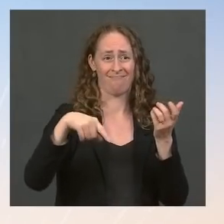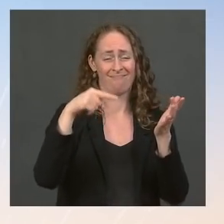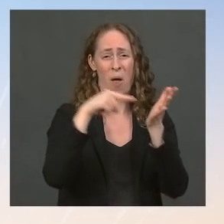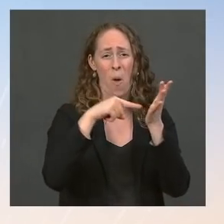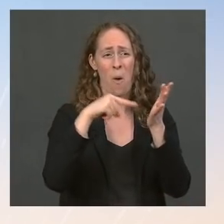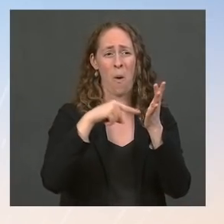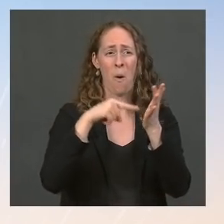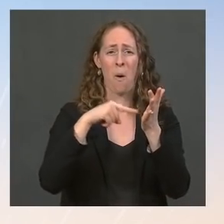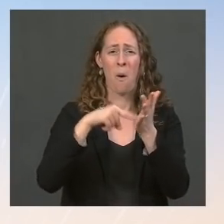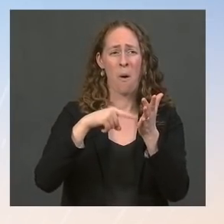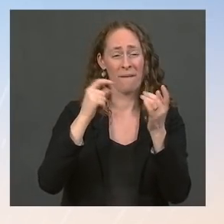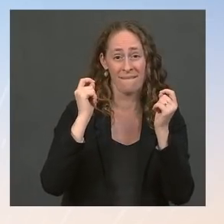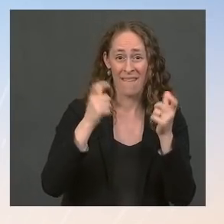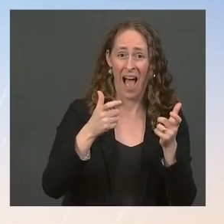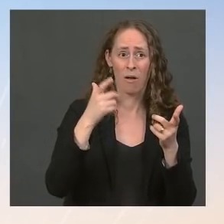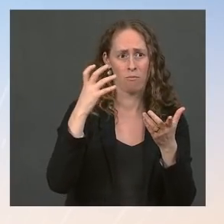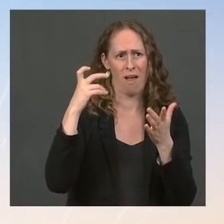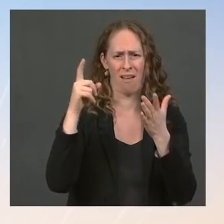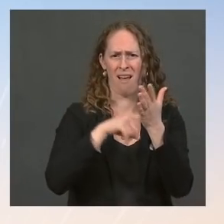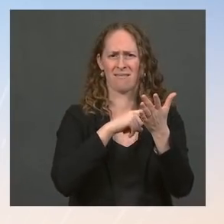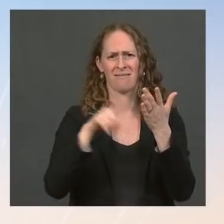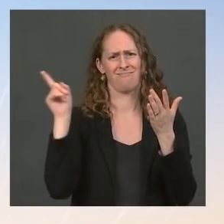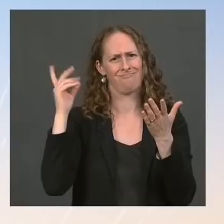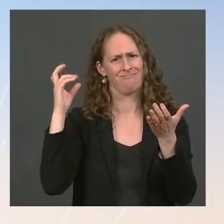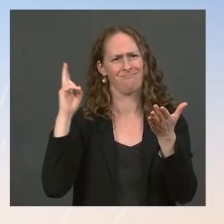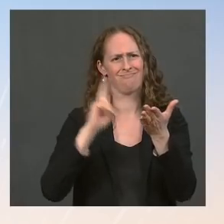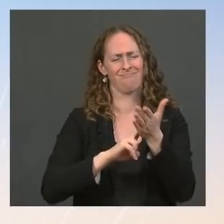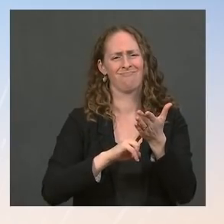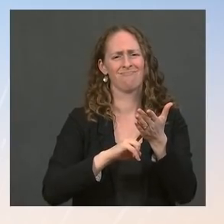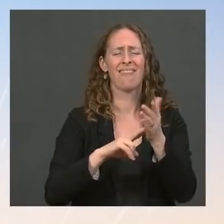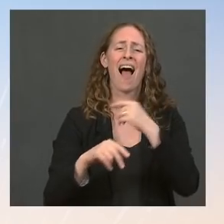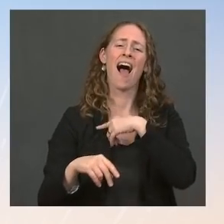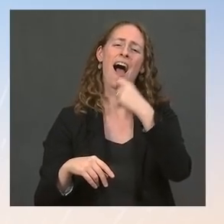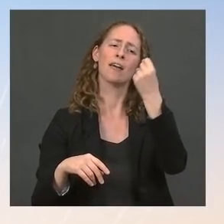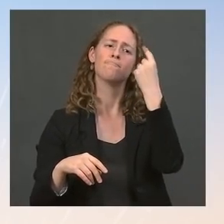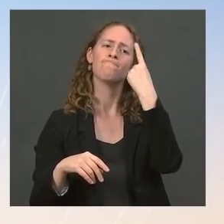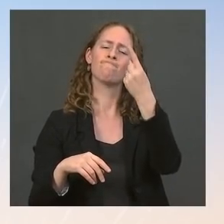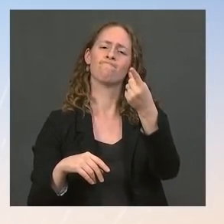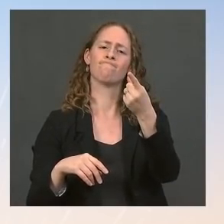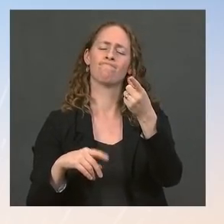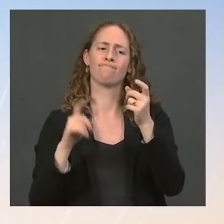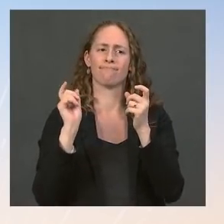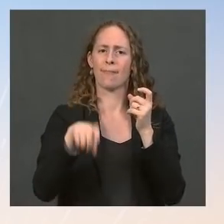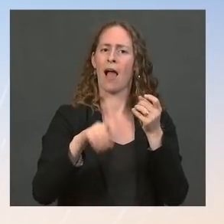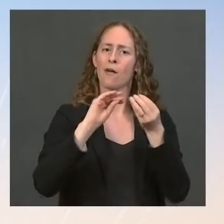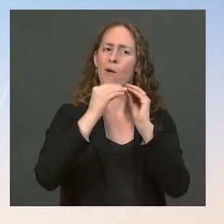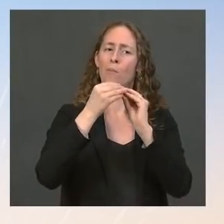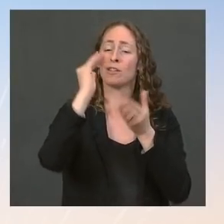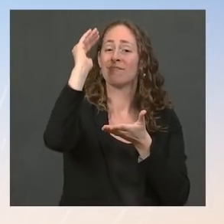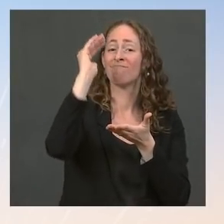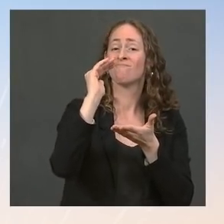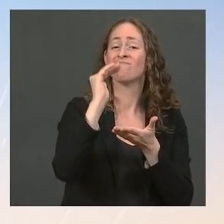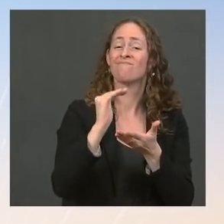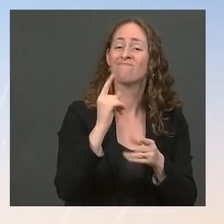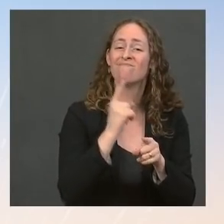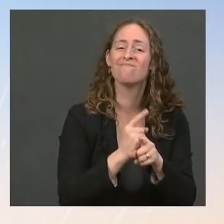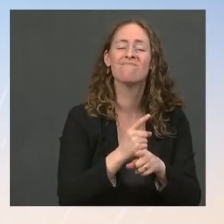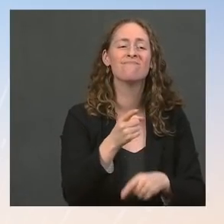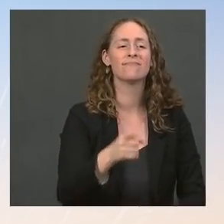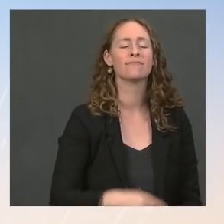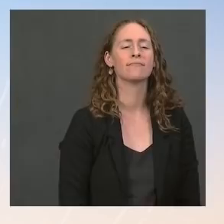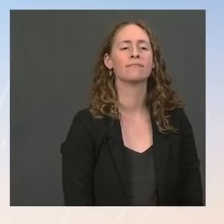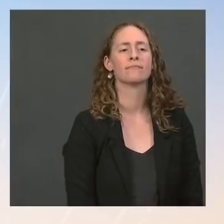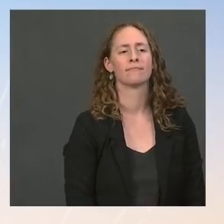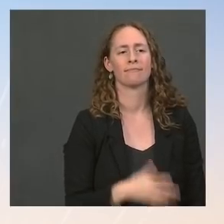left in his presidency. I understand why you're asking. Yes, it would require some numbers coming down just by the math, the pure math,